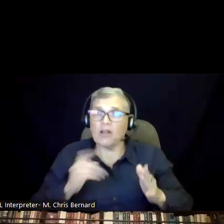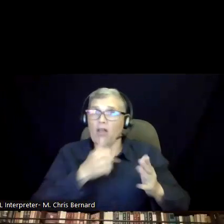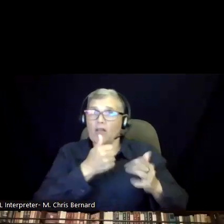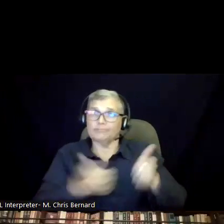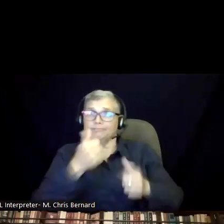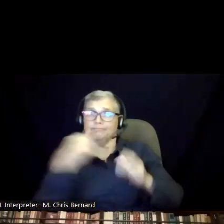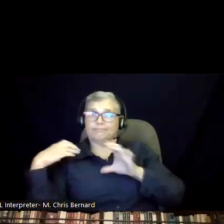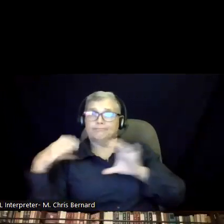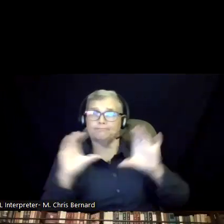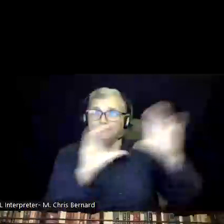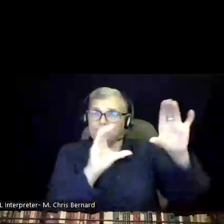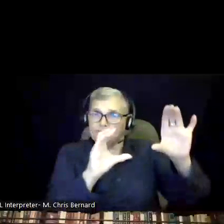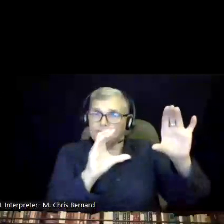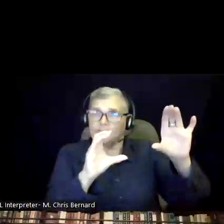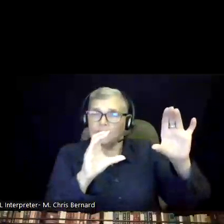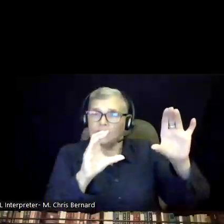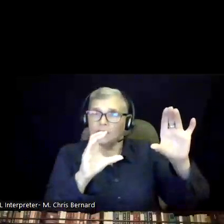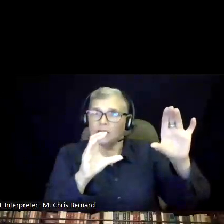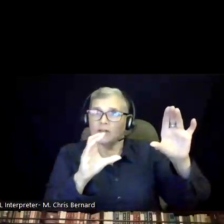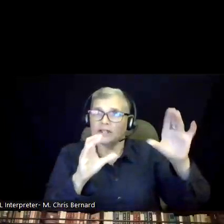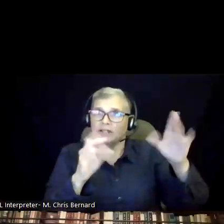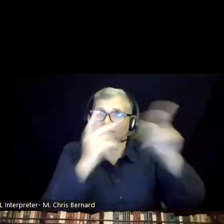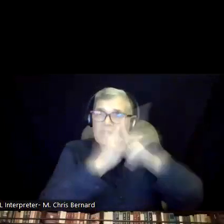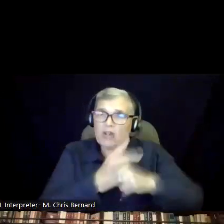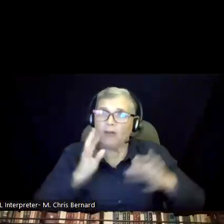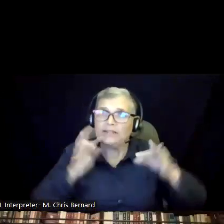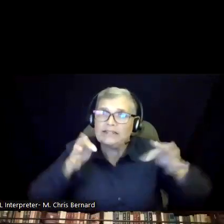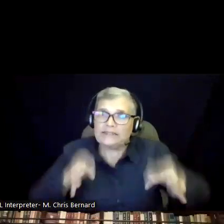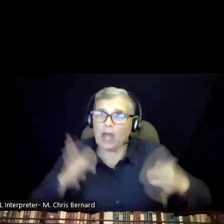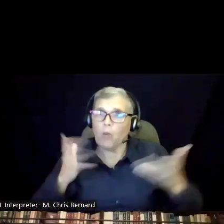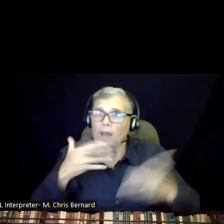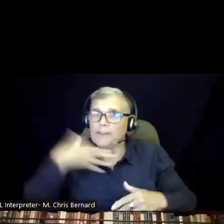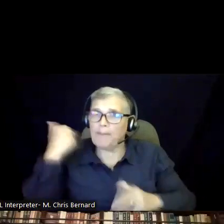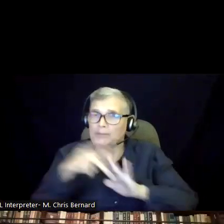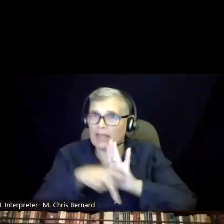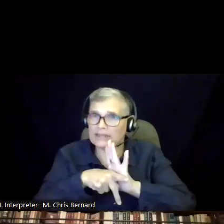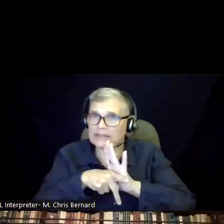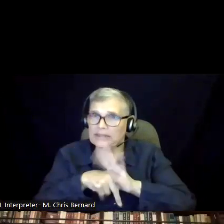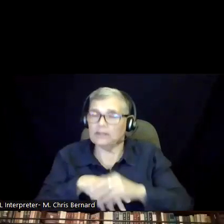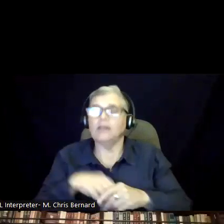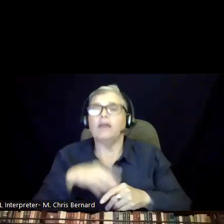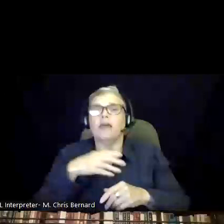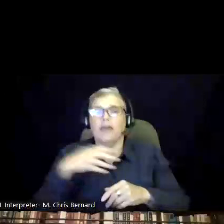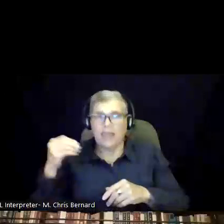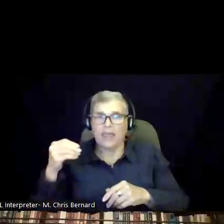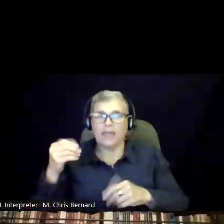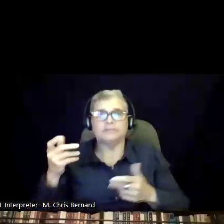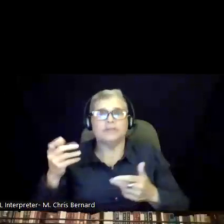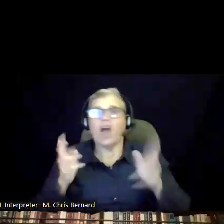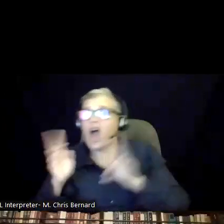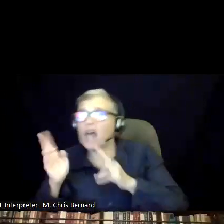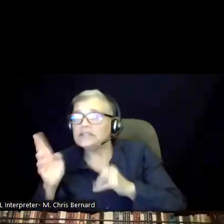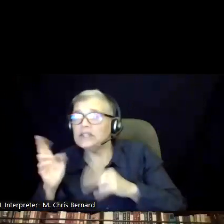or that do rather, inform wildlife policy. And that the democracy of hunting, or the democracy of